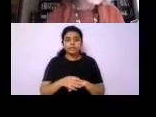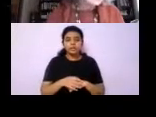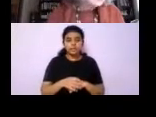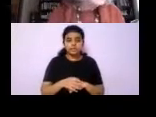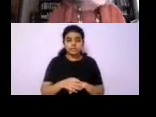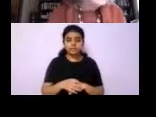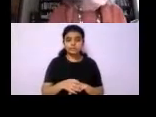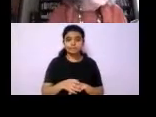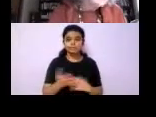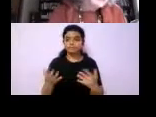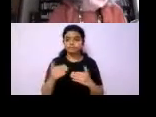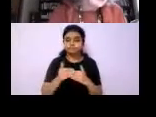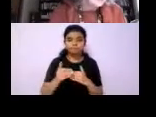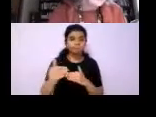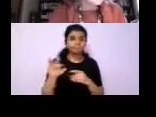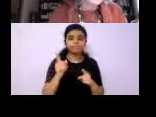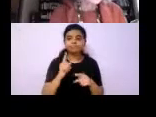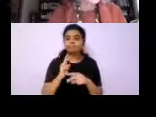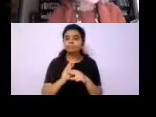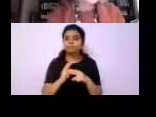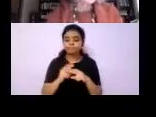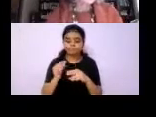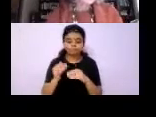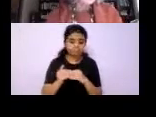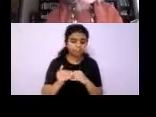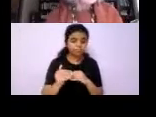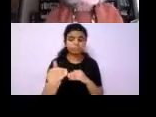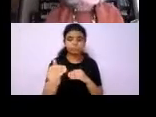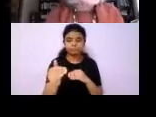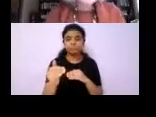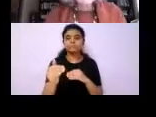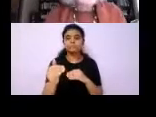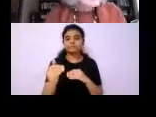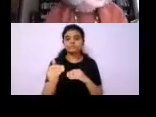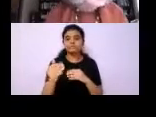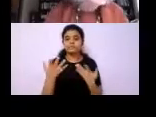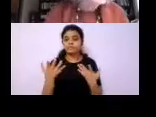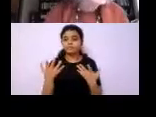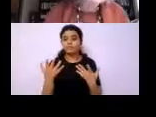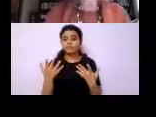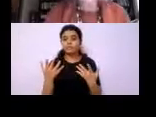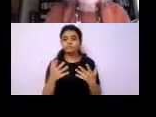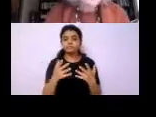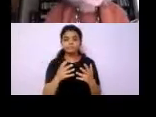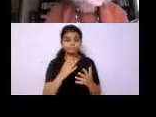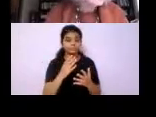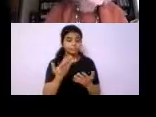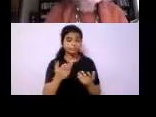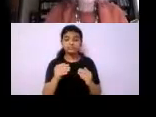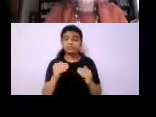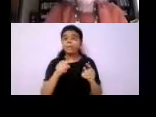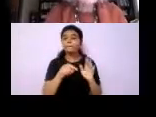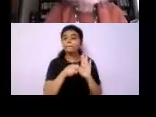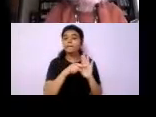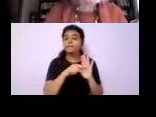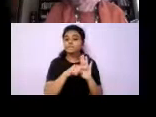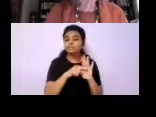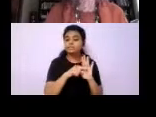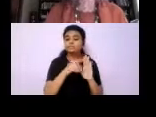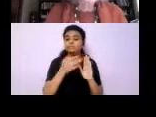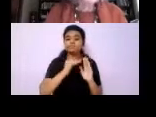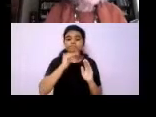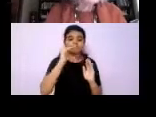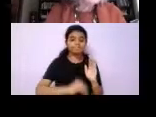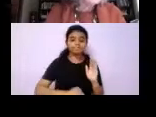As long as we maintain that fiction, those who are the most disadvantaged when dependency needs